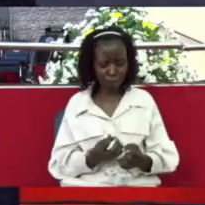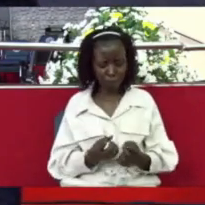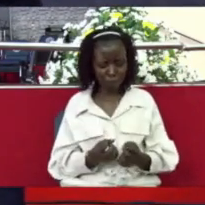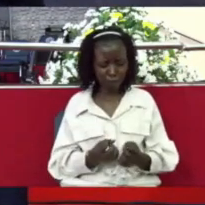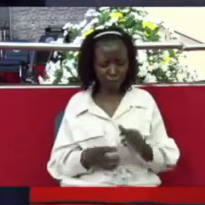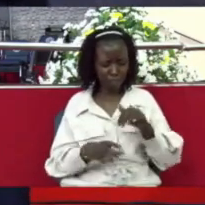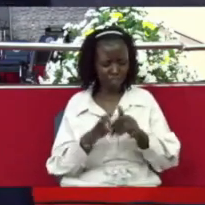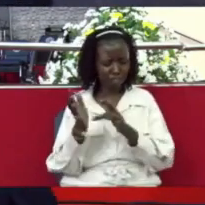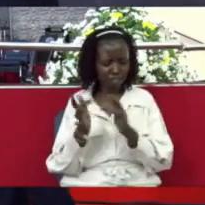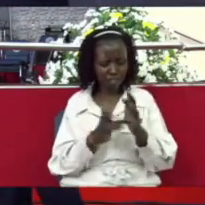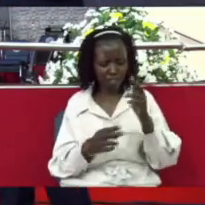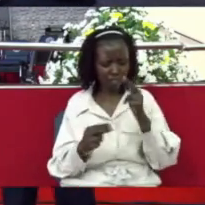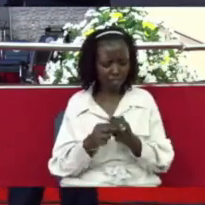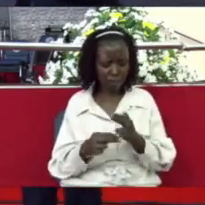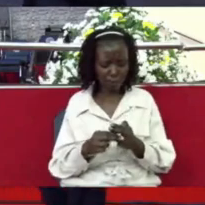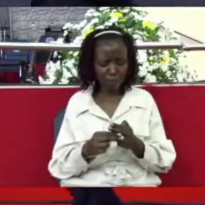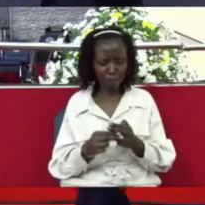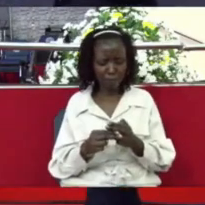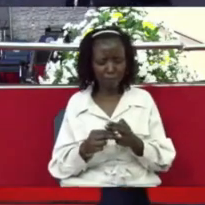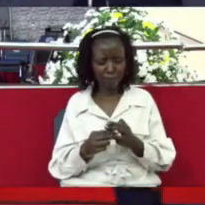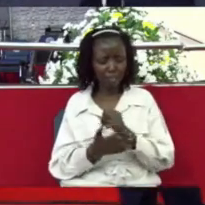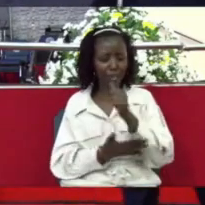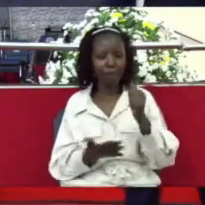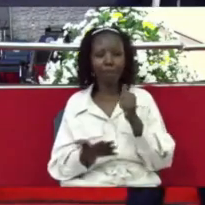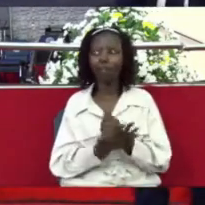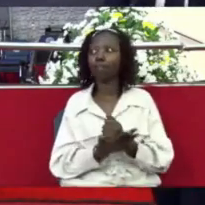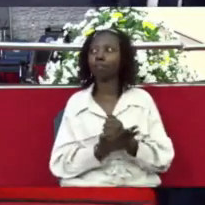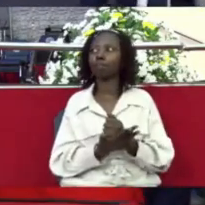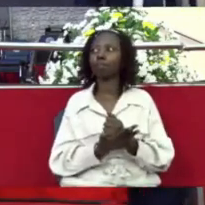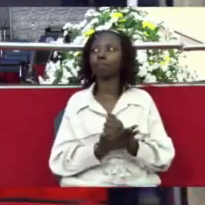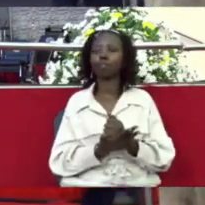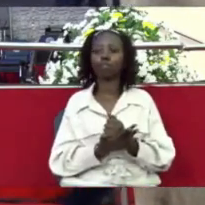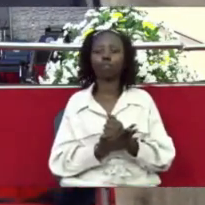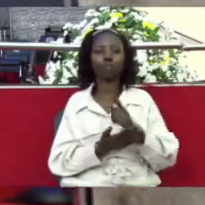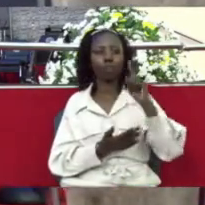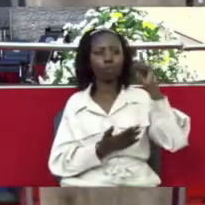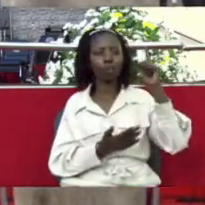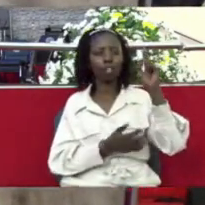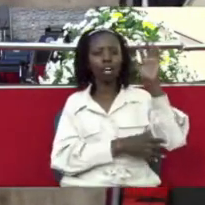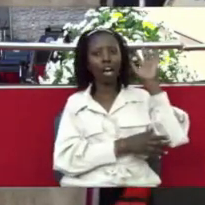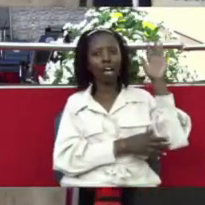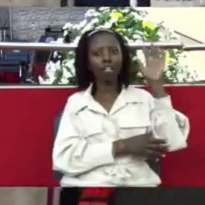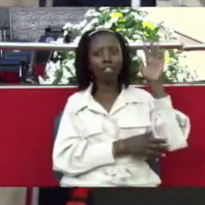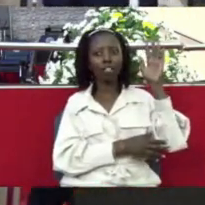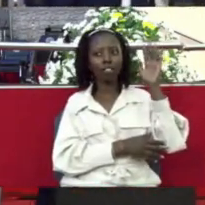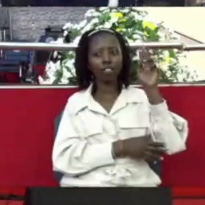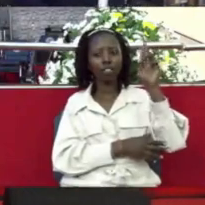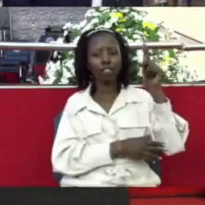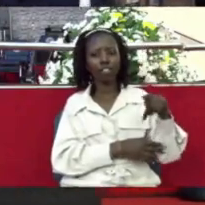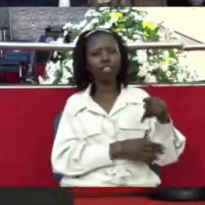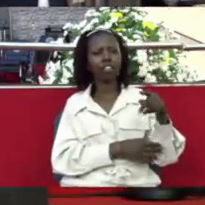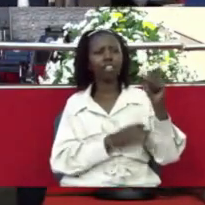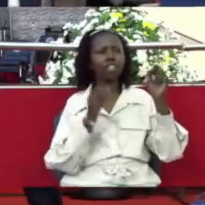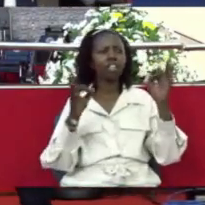In the name of Jesus. Amen. Amen. One more thing. Just keep your head bowed. If you have